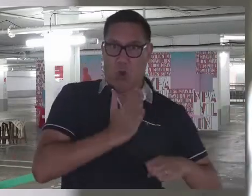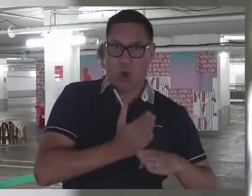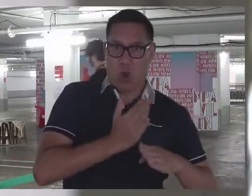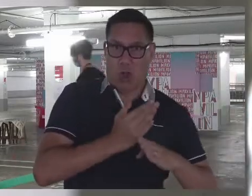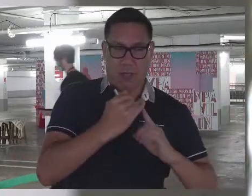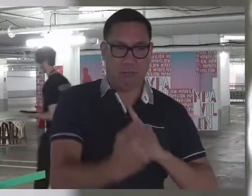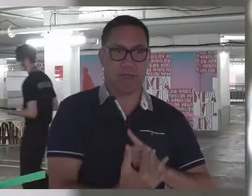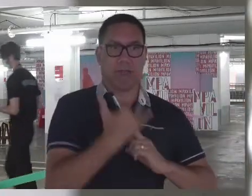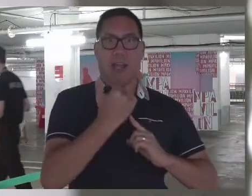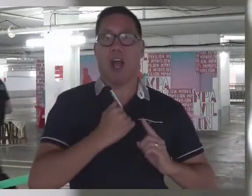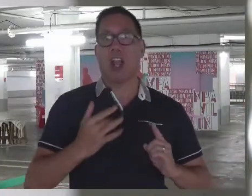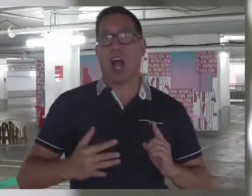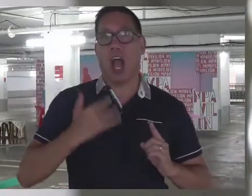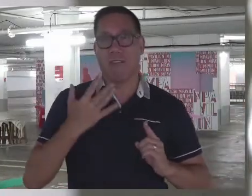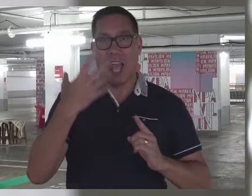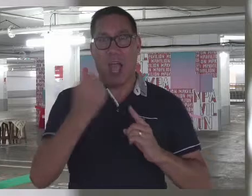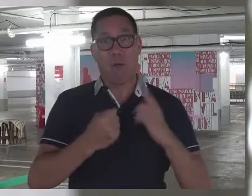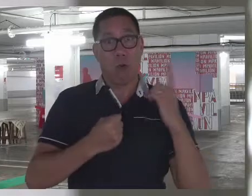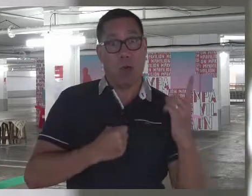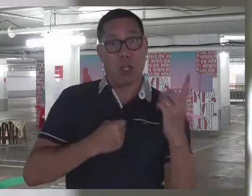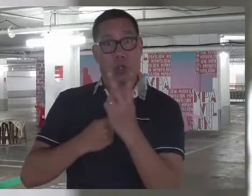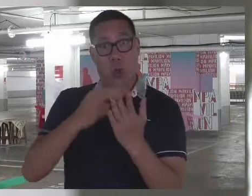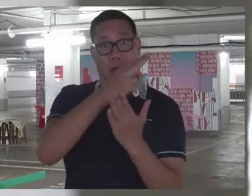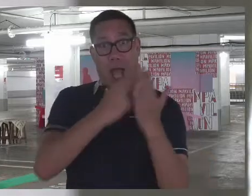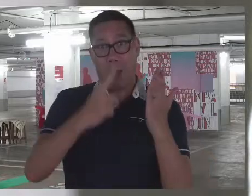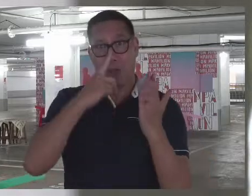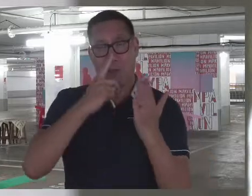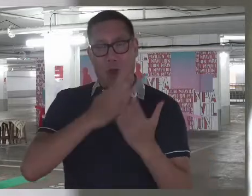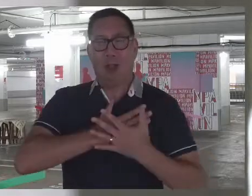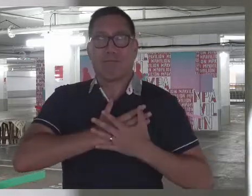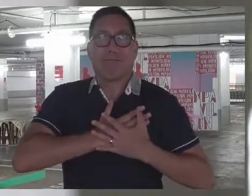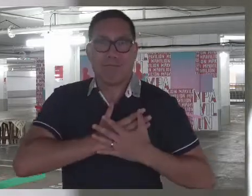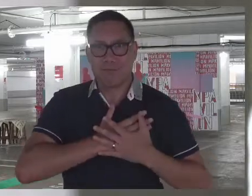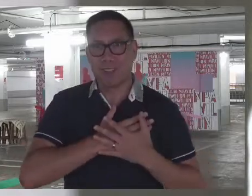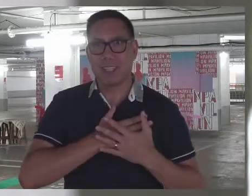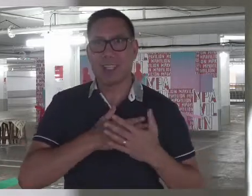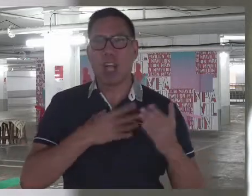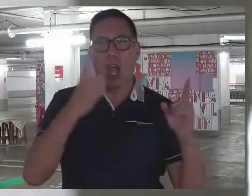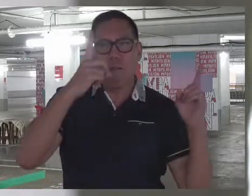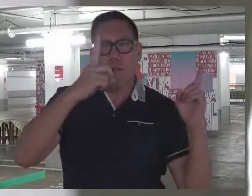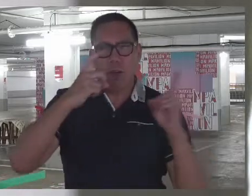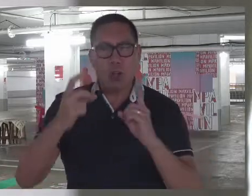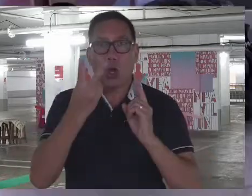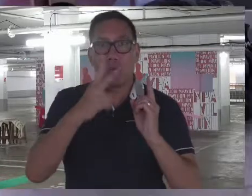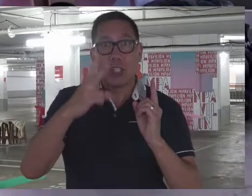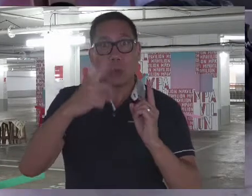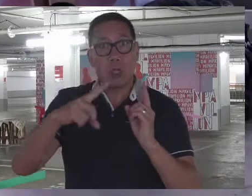joined by two artists I admire greatly, who are both featured in Photo 2021.